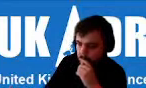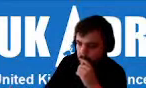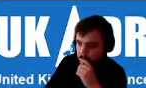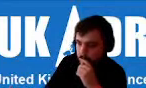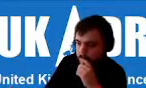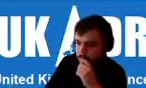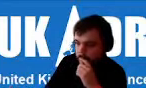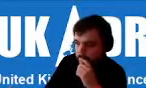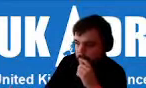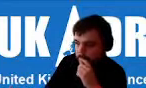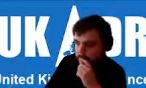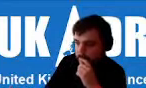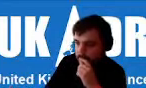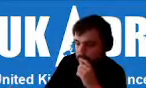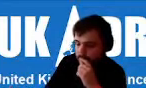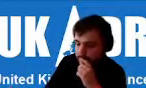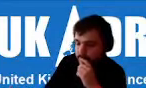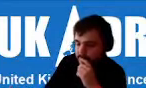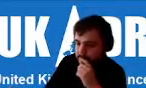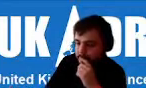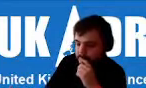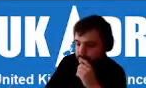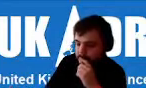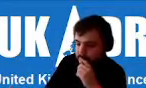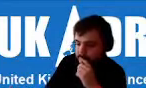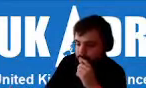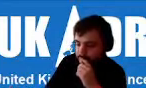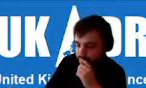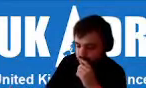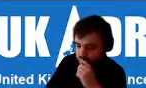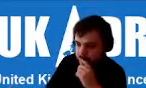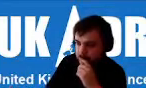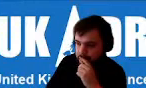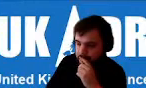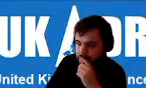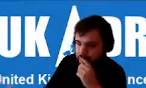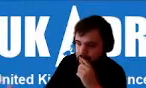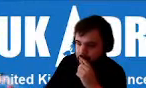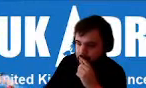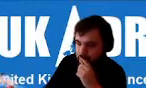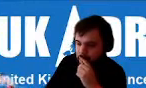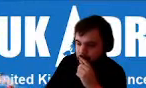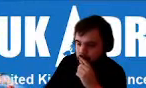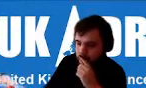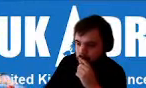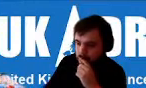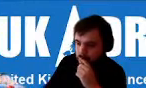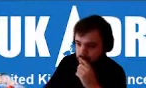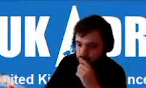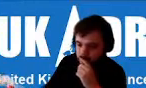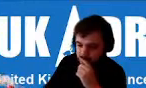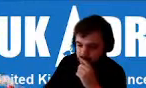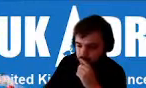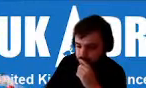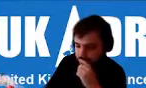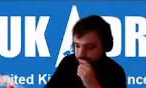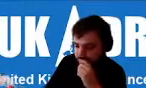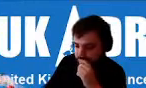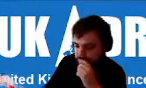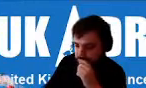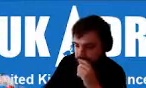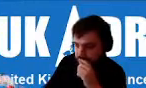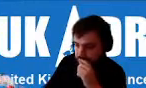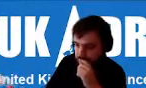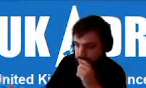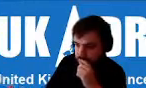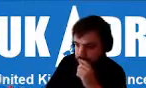5 dead and 1 missing, vast areas underwater, unprecedented winds, a flood wave that passed through Florence about